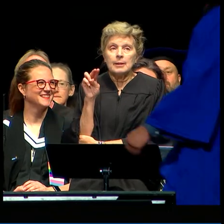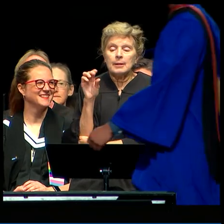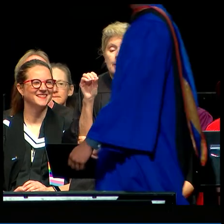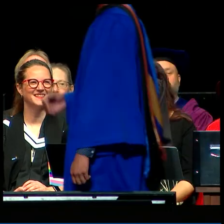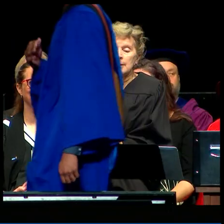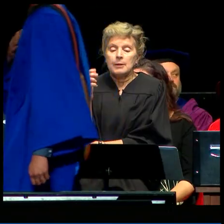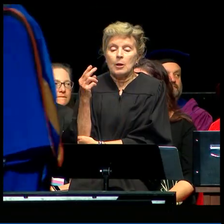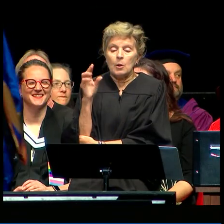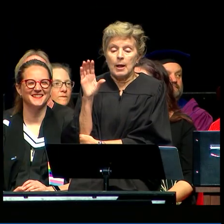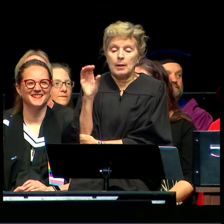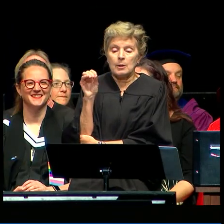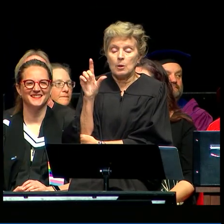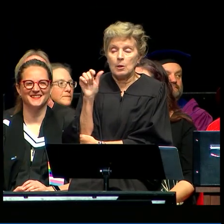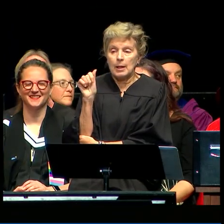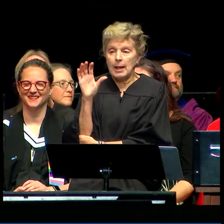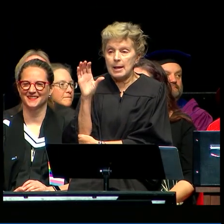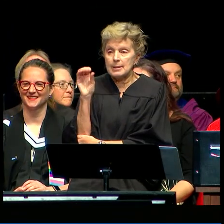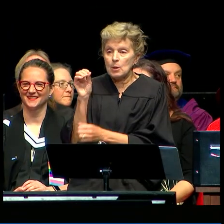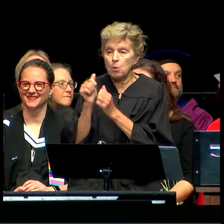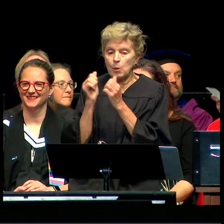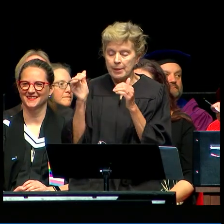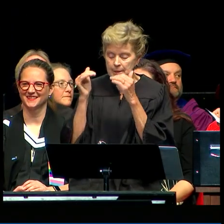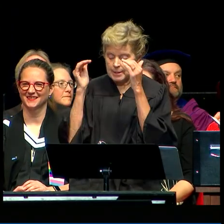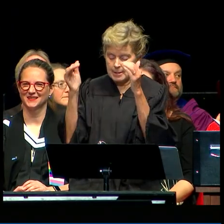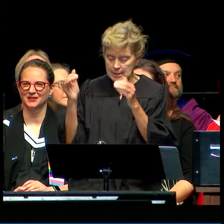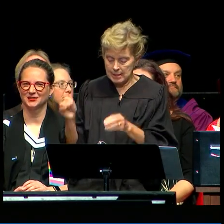Noah Colasso, with distinction.